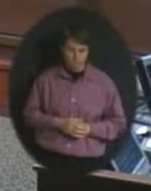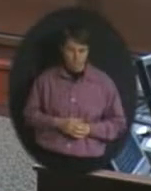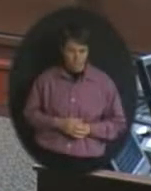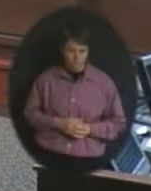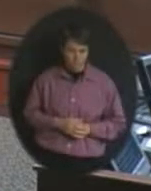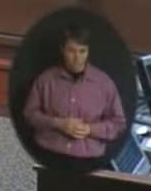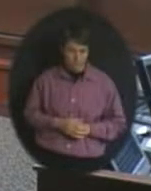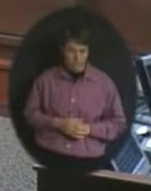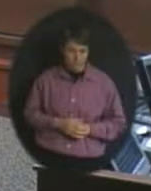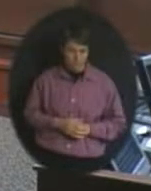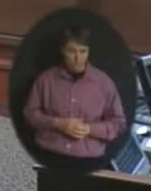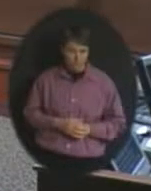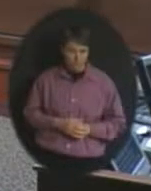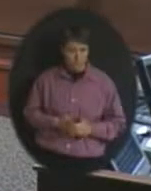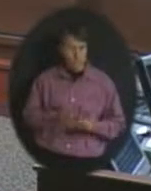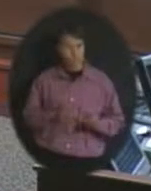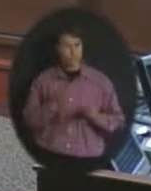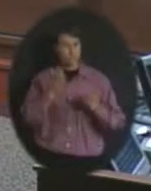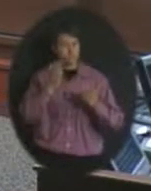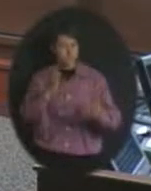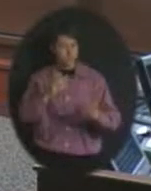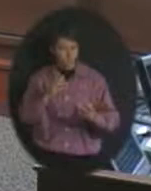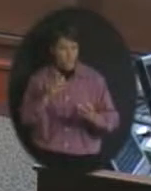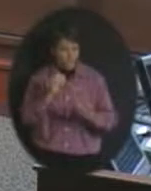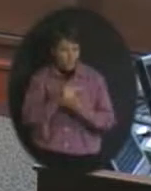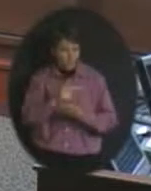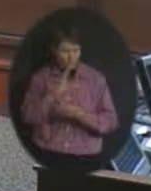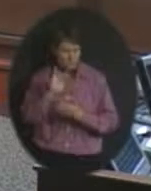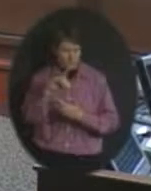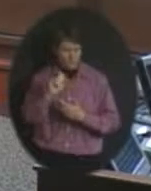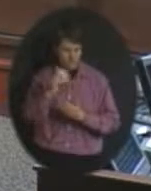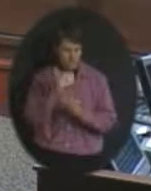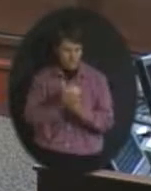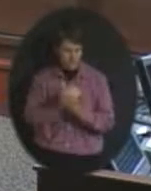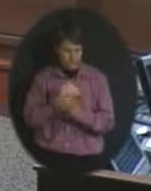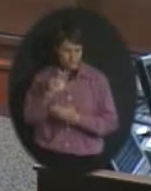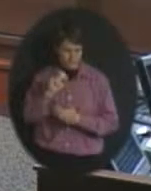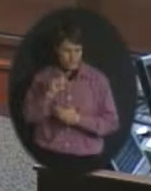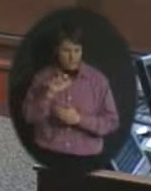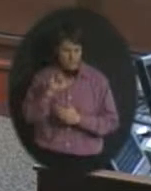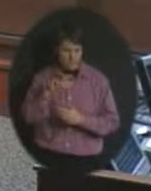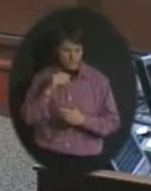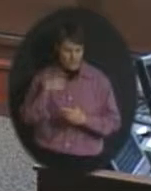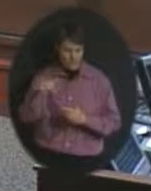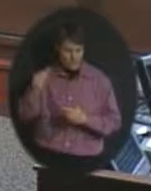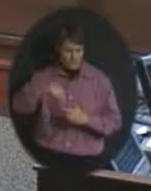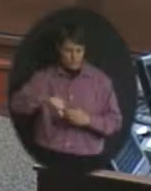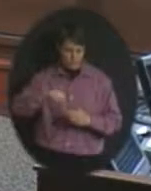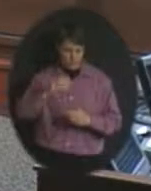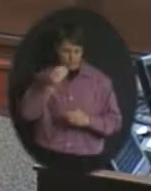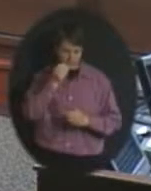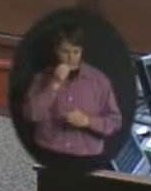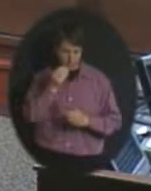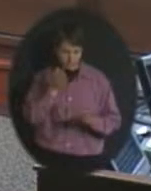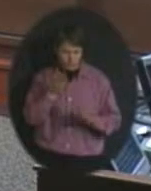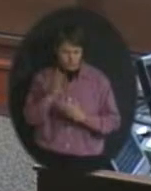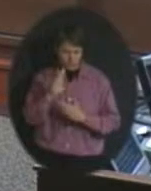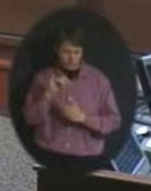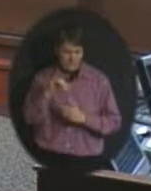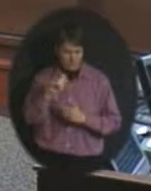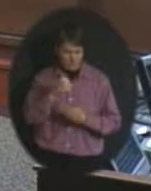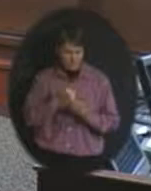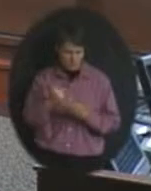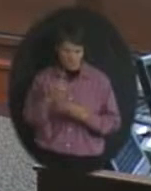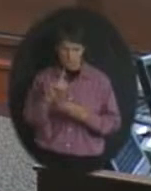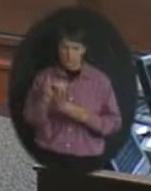Then I would entertain a motion. Move to approve the bids listed in the bid summary and reject the food service equipment bids as presented.